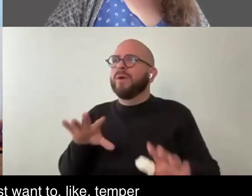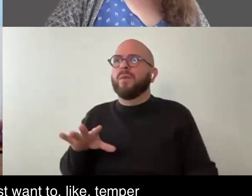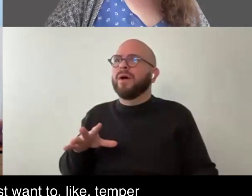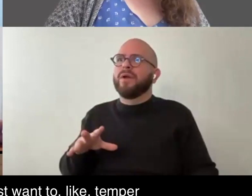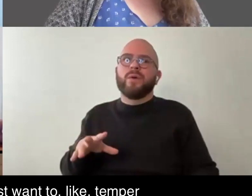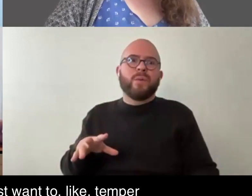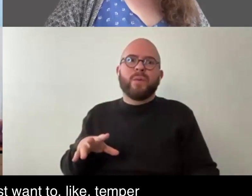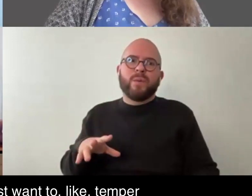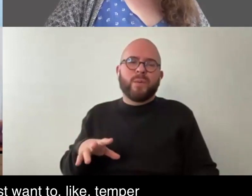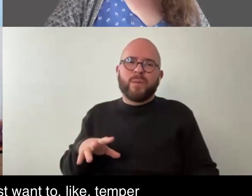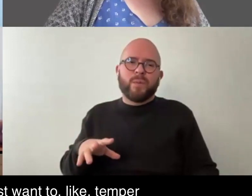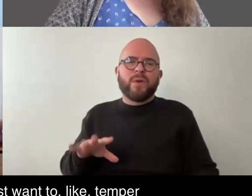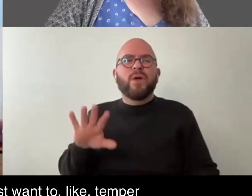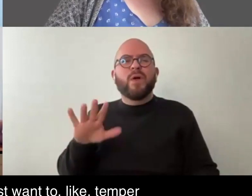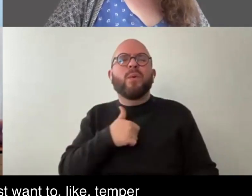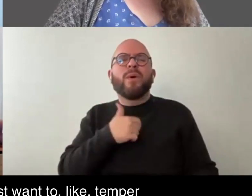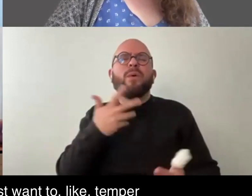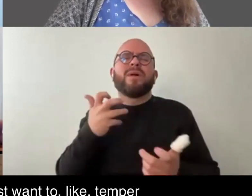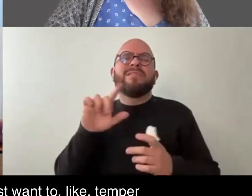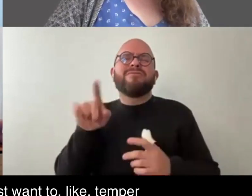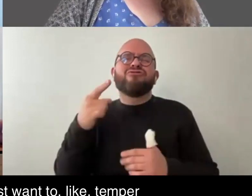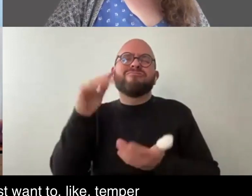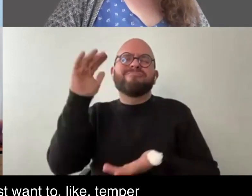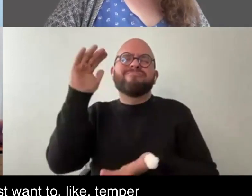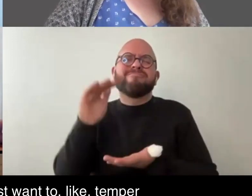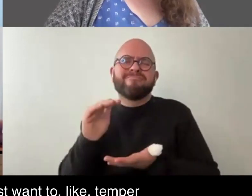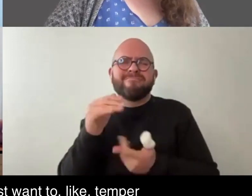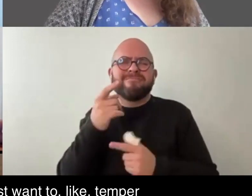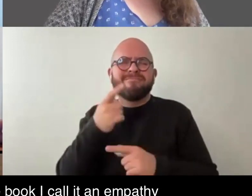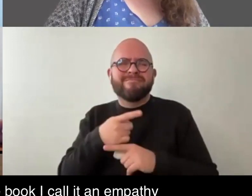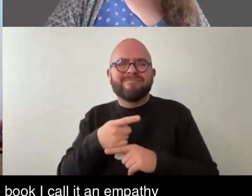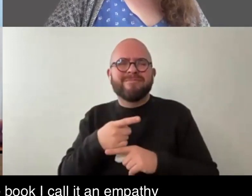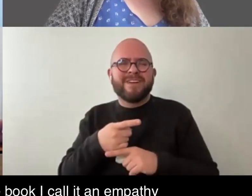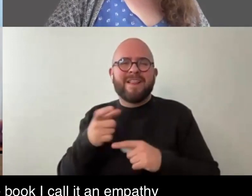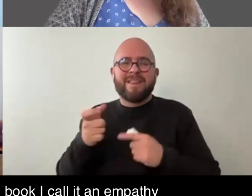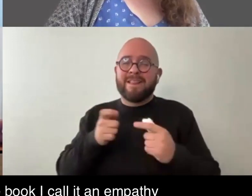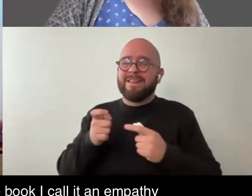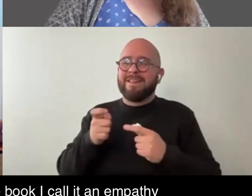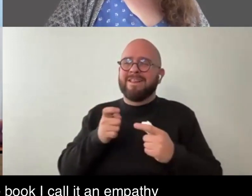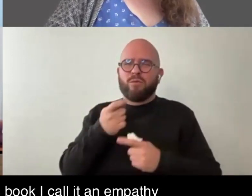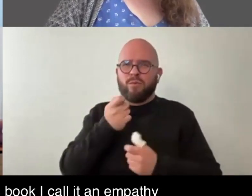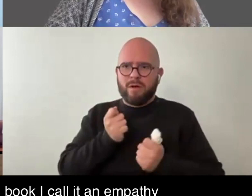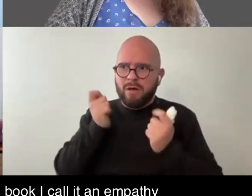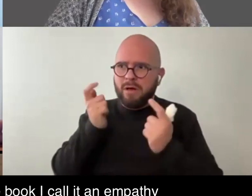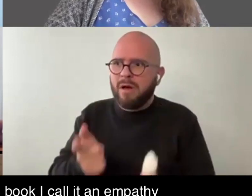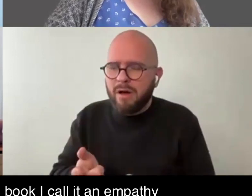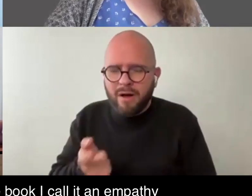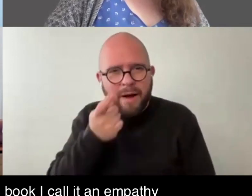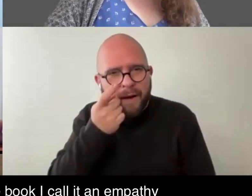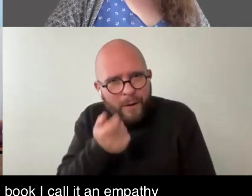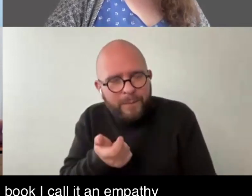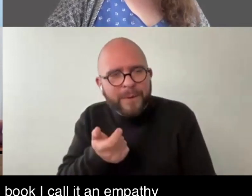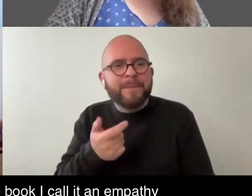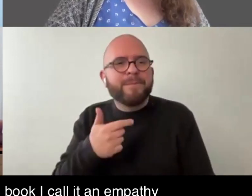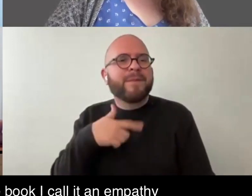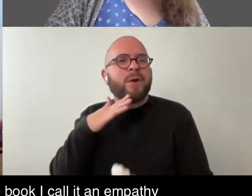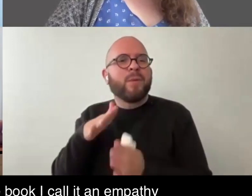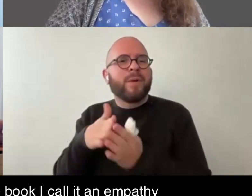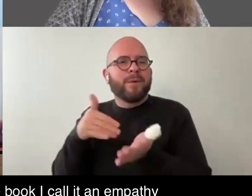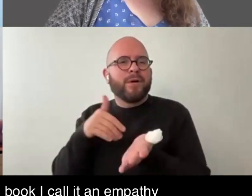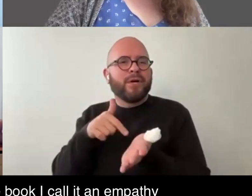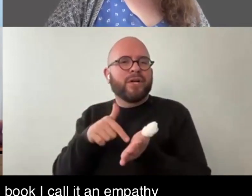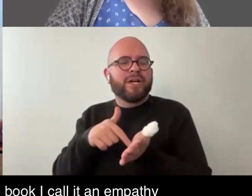just want to like temper that, like right size that impulse a little bit so that it's, I often in the book, I call it an